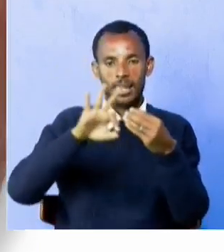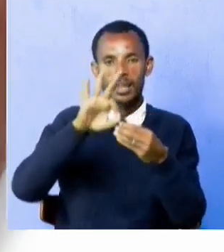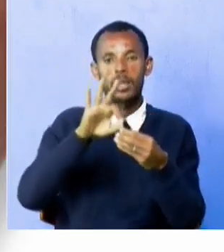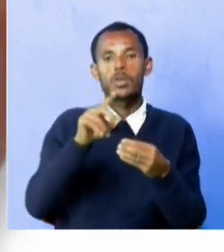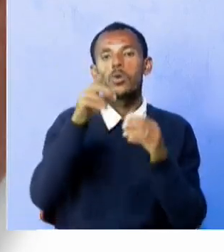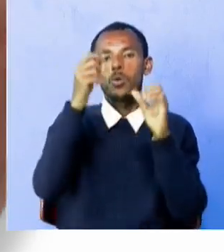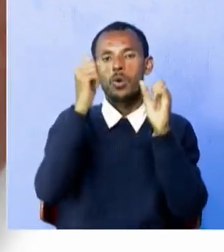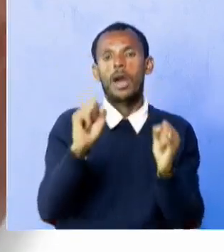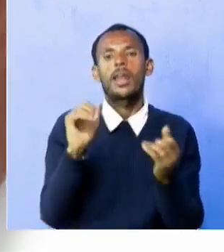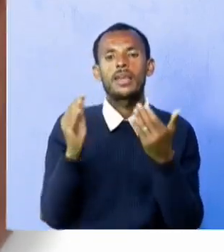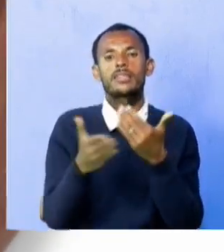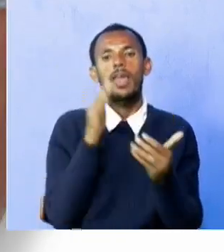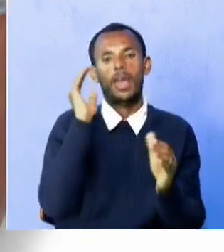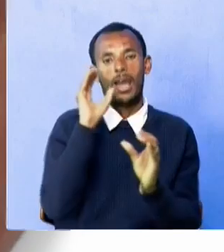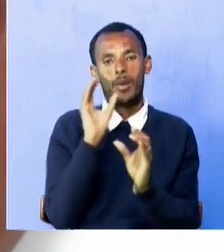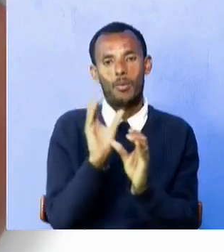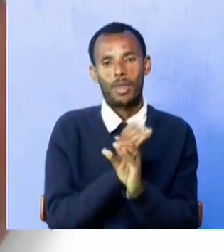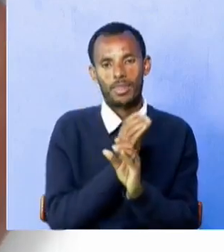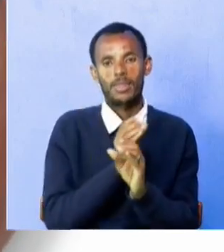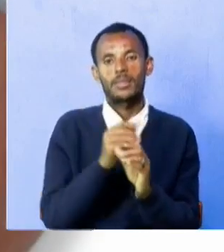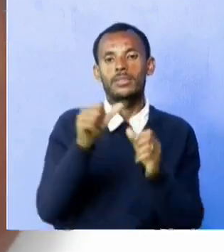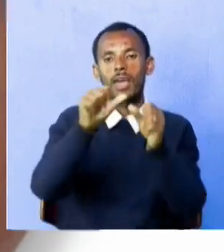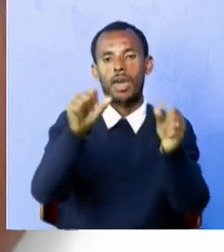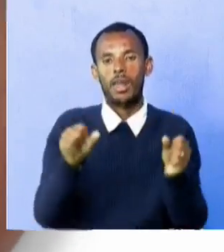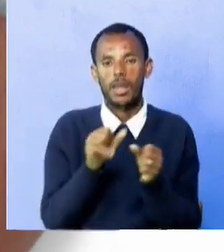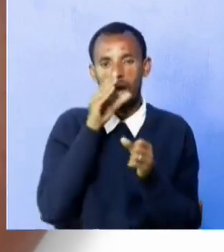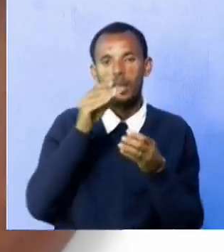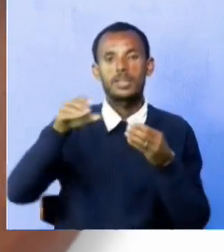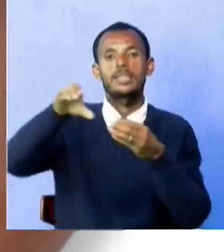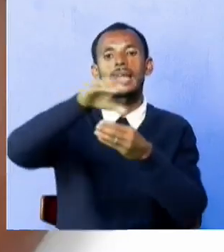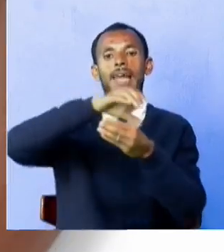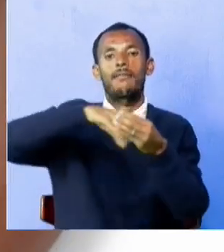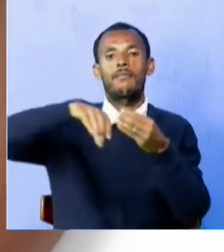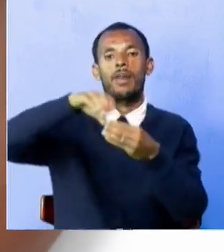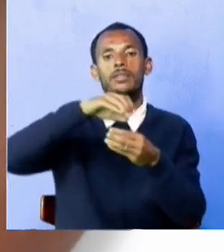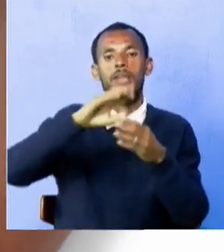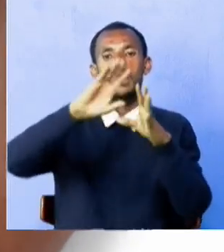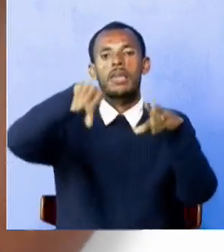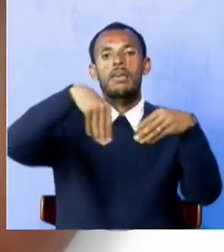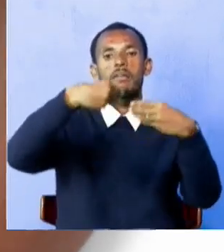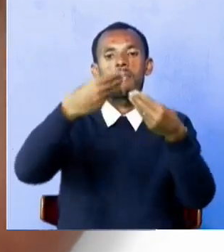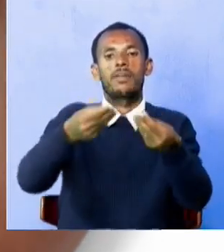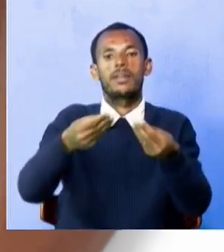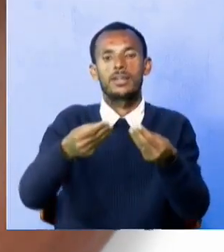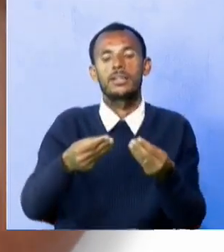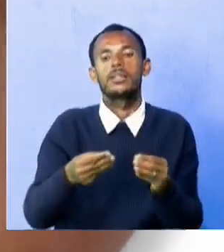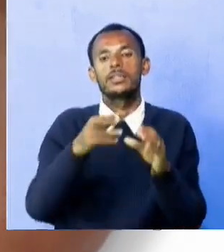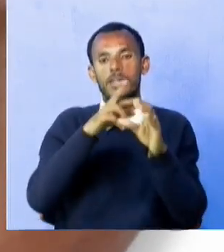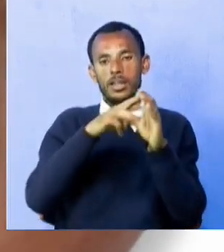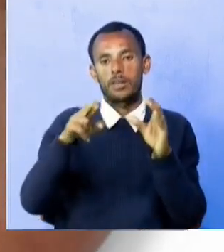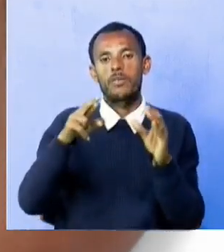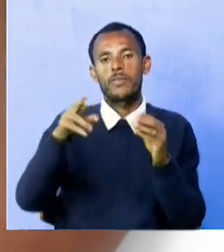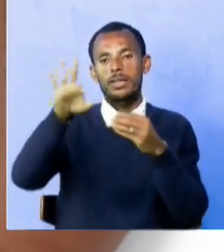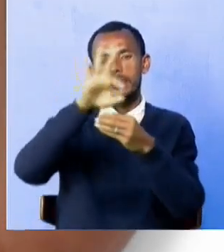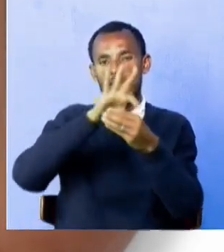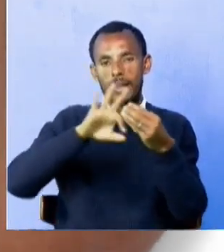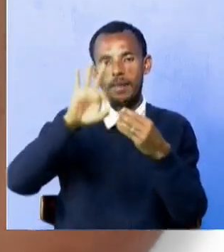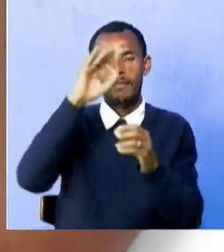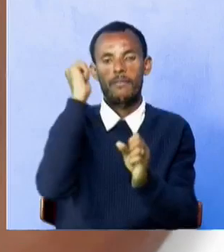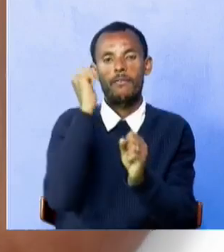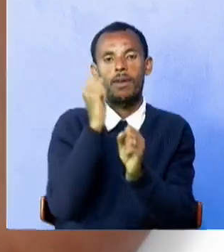you can easily calculate the area and circumference. So given the radius of a circle,